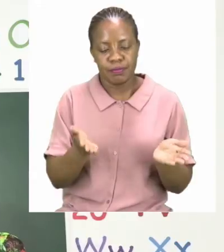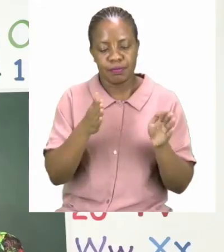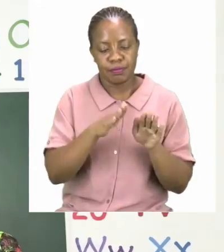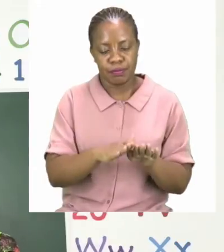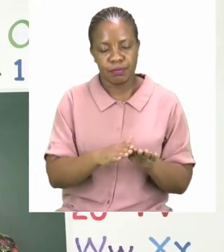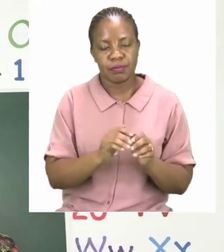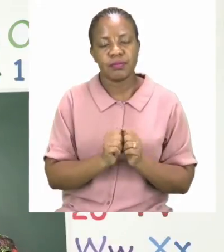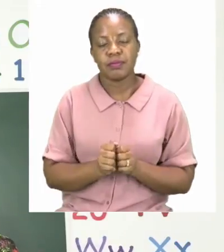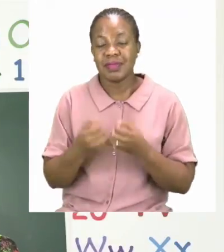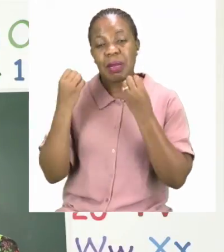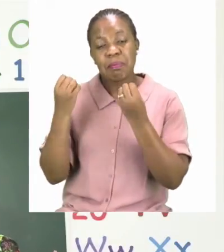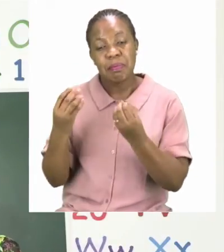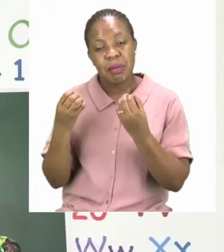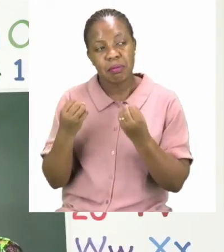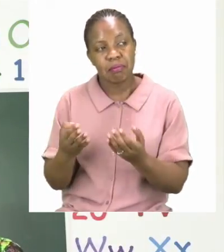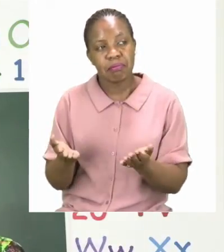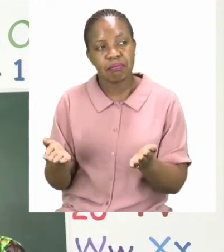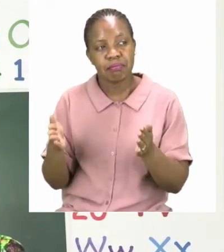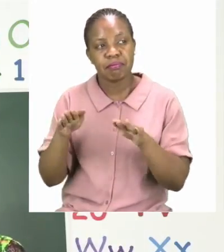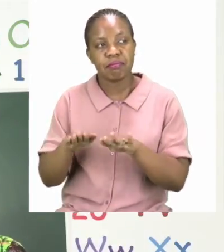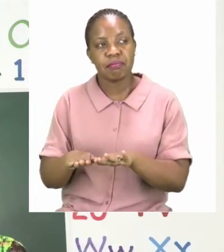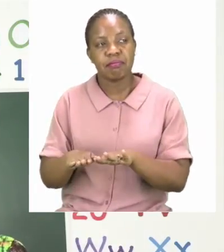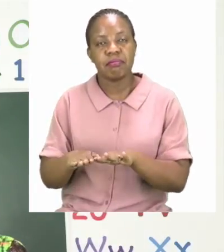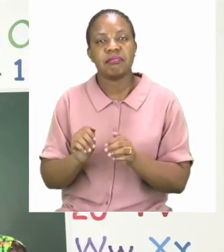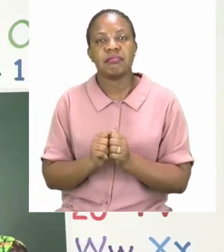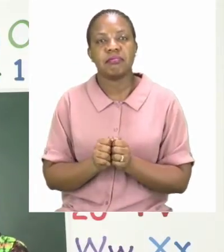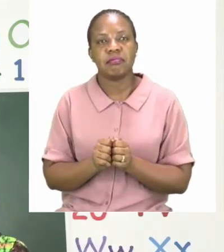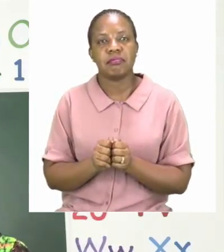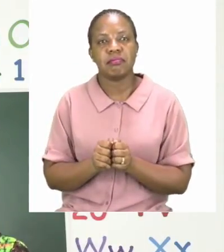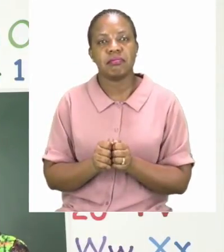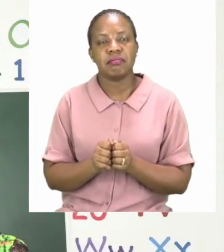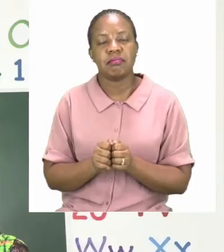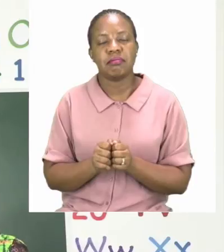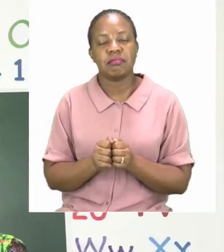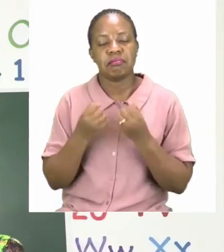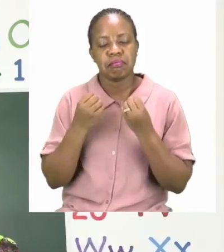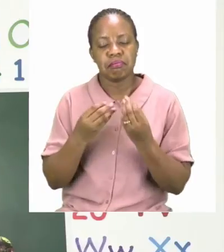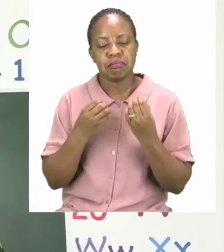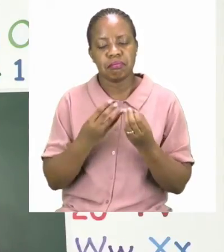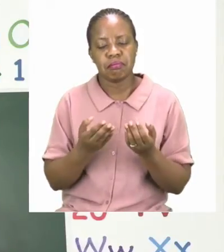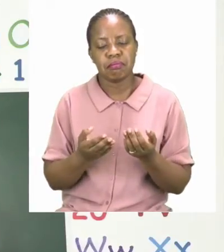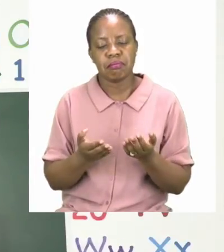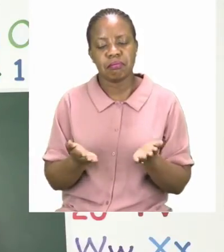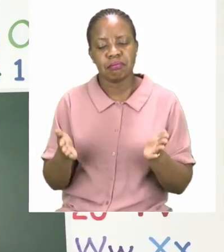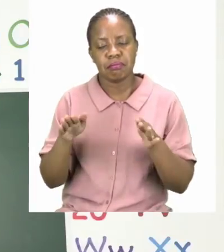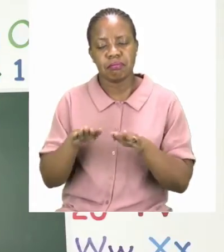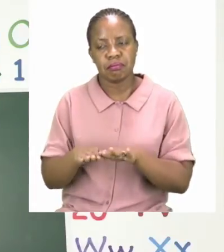there are many of them, which is a plural, we add